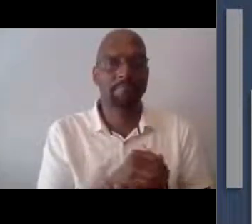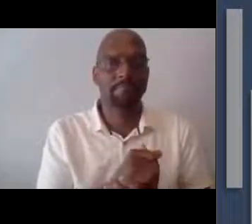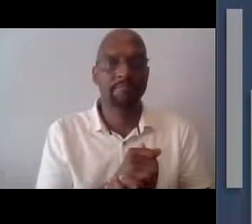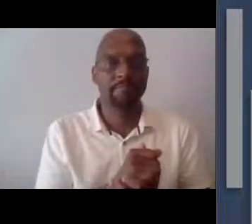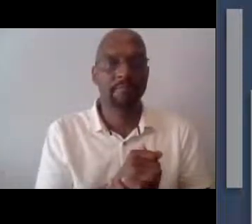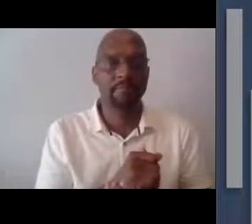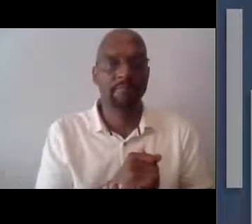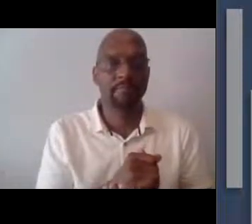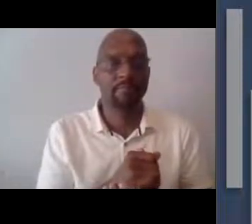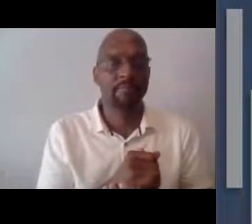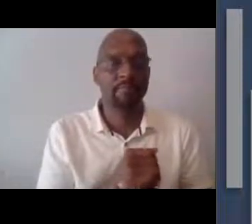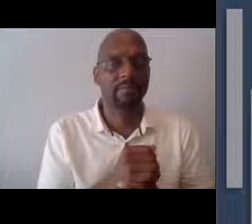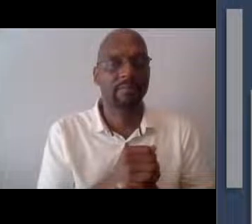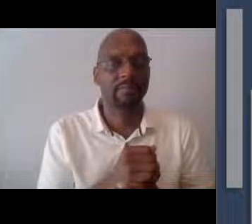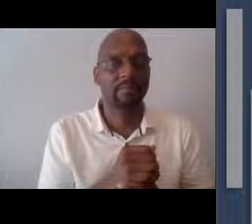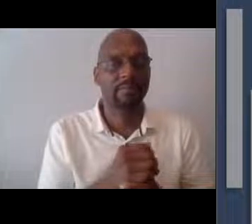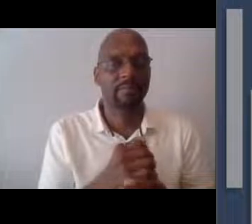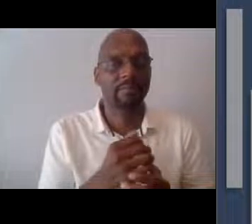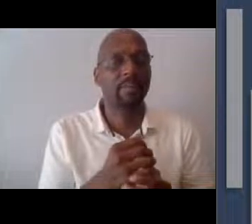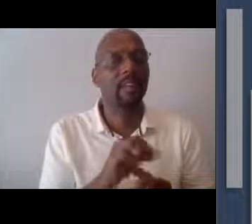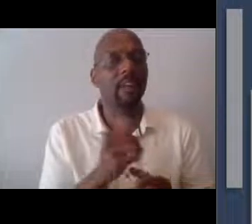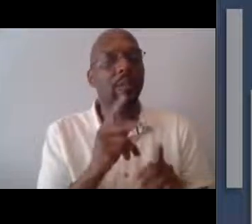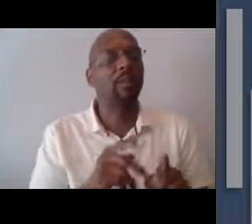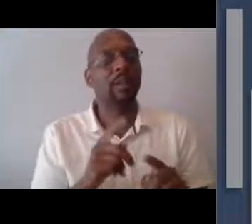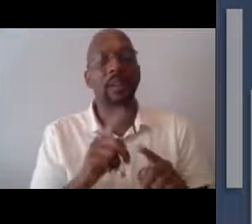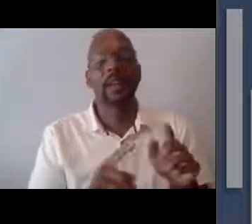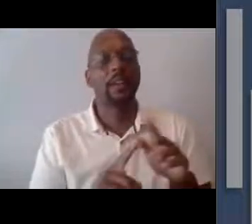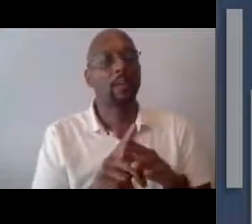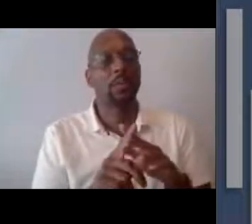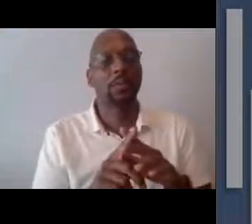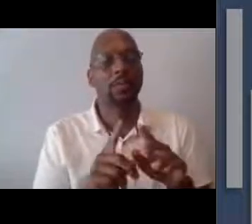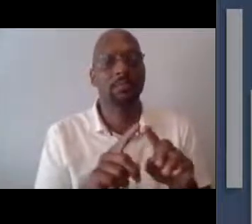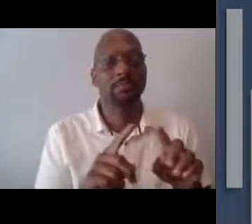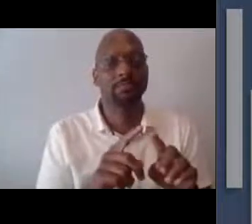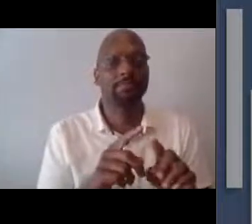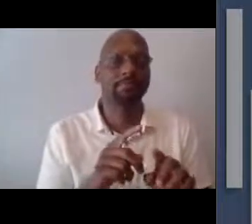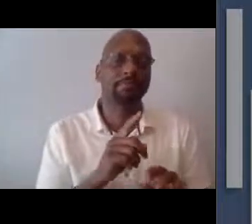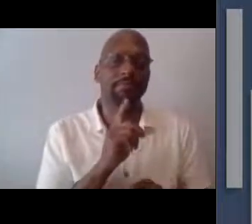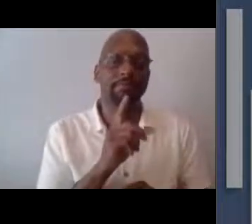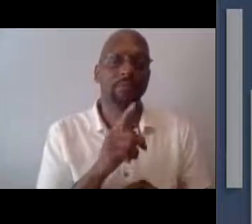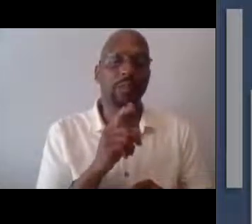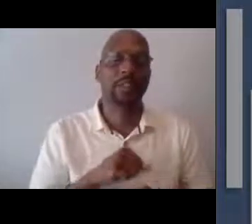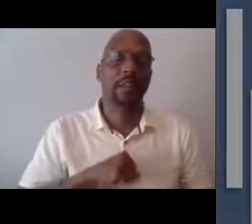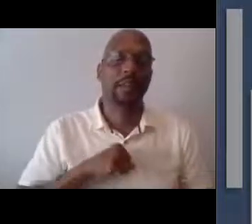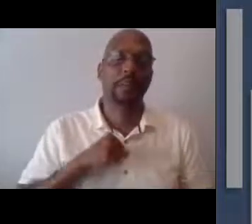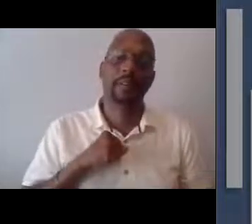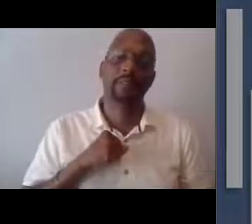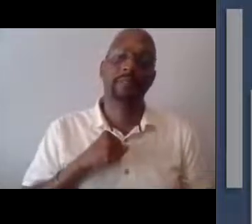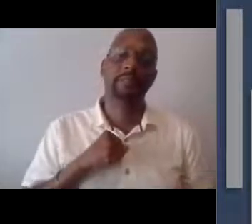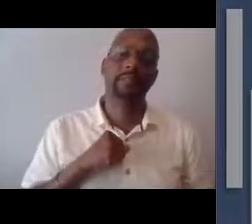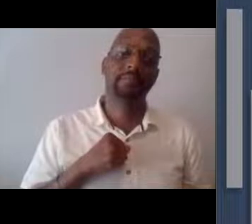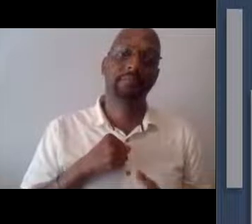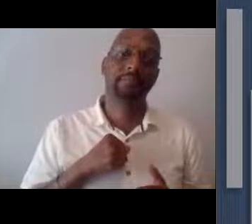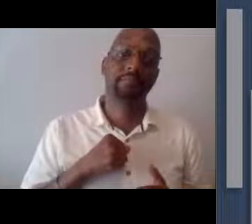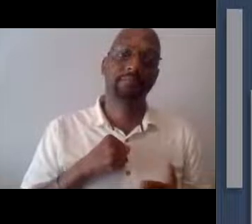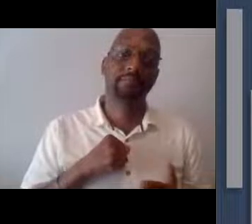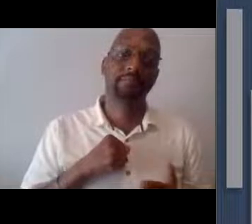Avatala, who couldn't be here. All your work, I've actually been really impressed. There could always